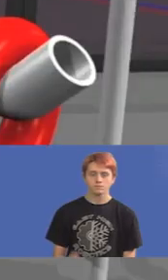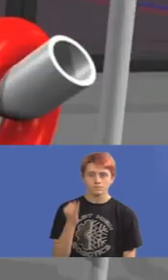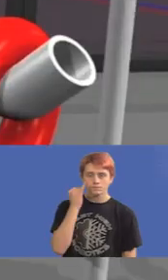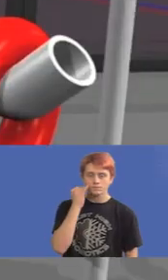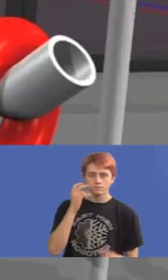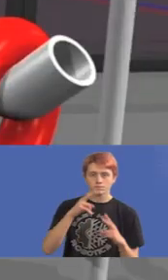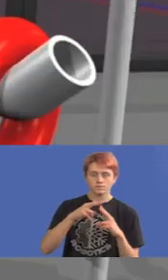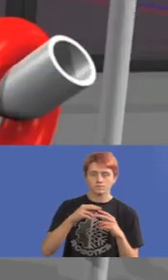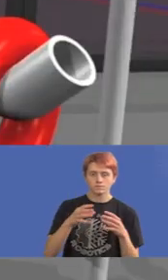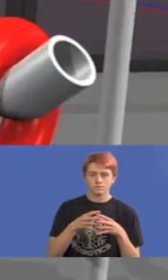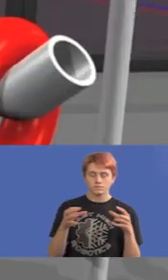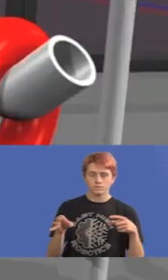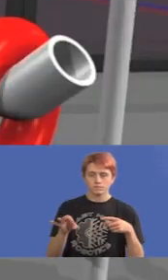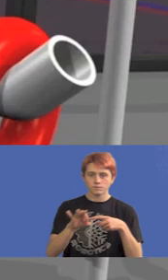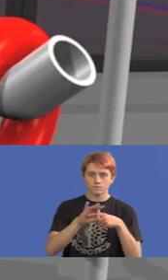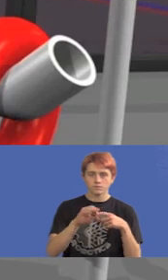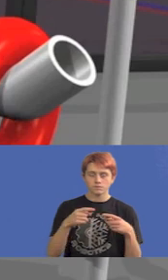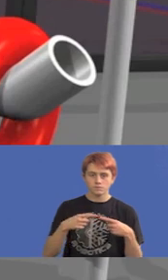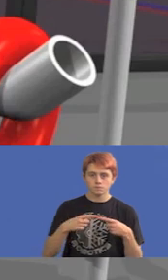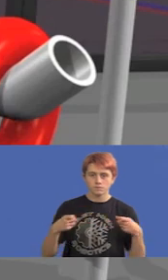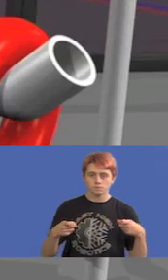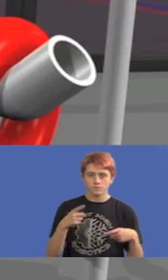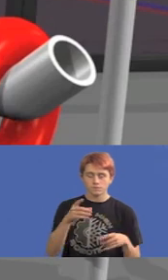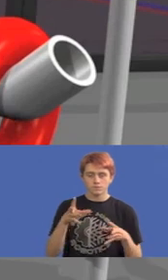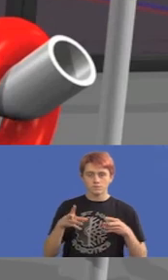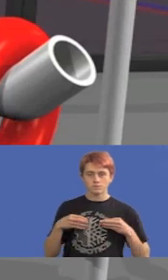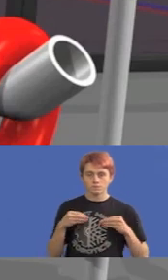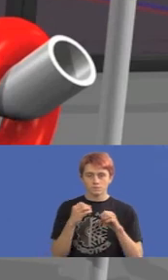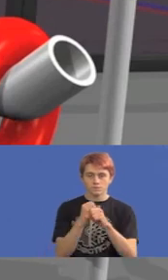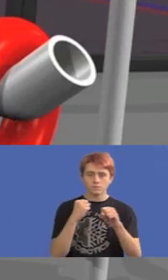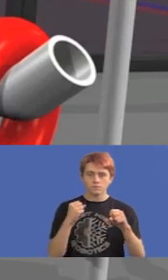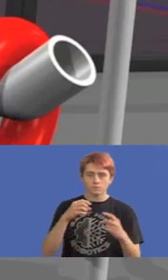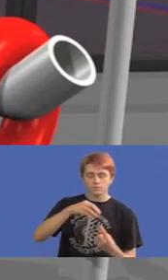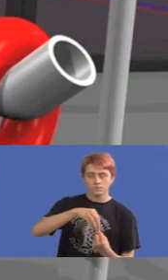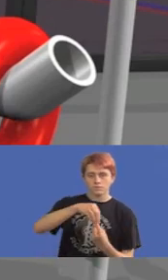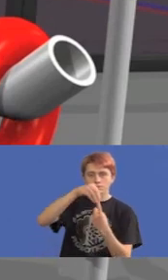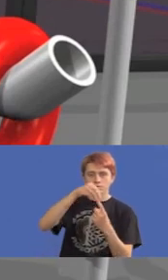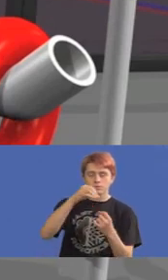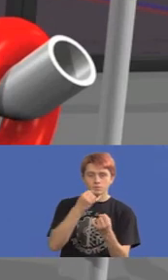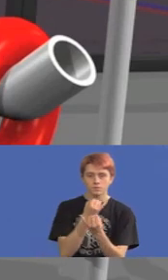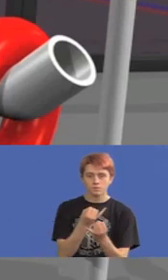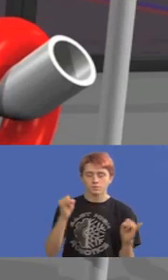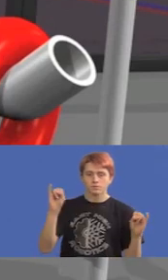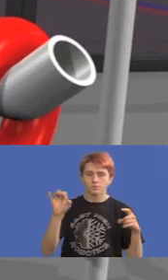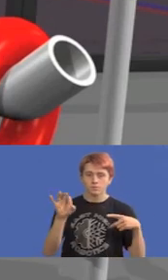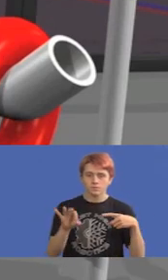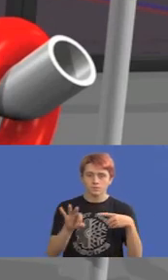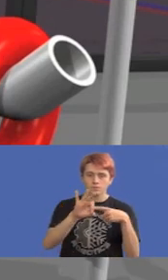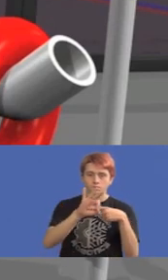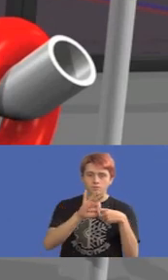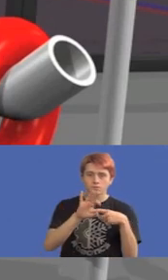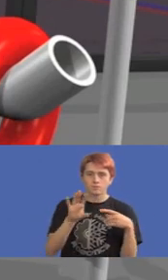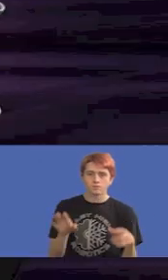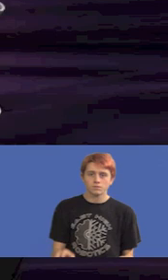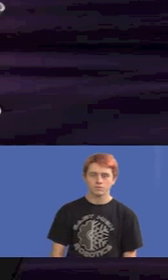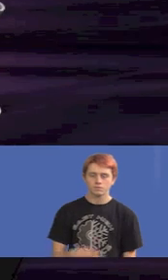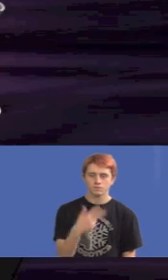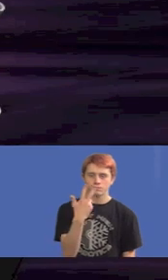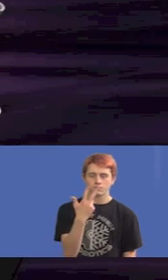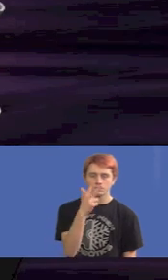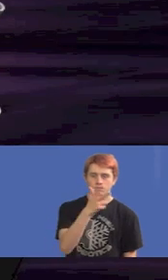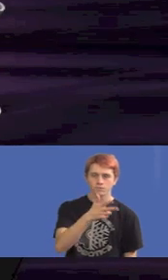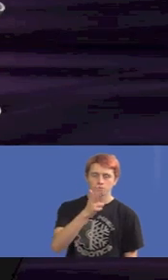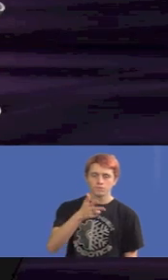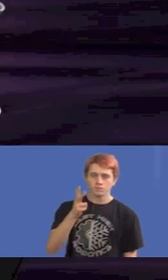If your alliance has more rings on a peg than your opponent, you own that peg, unless they have hung an autonomous ring on it.